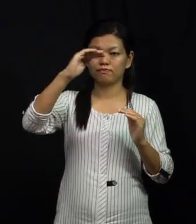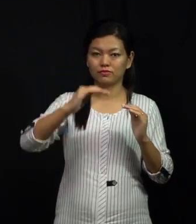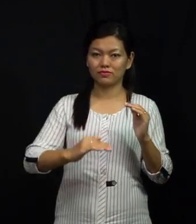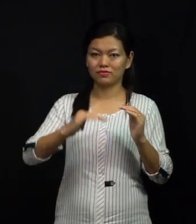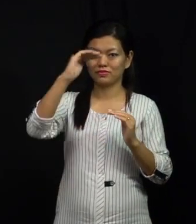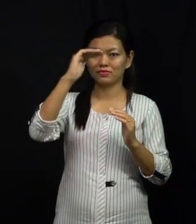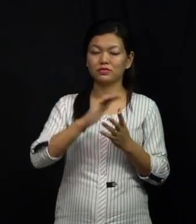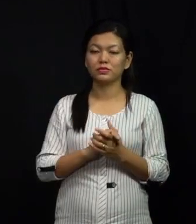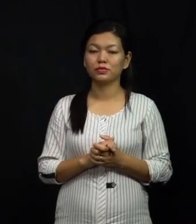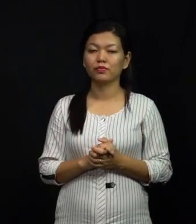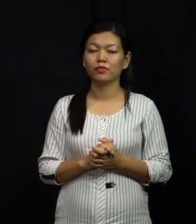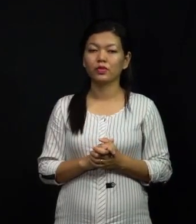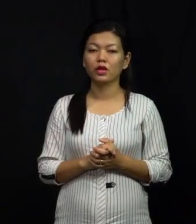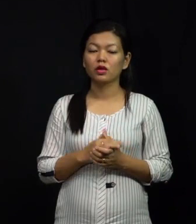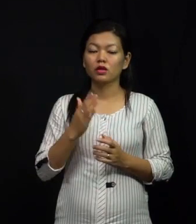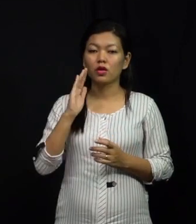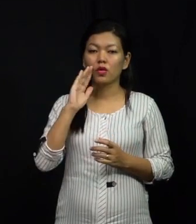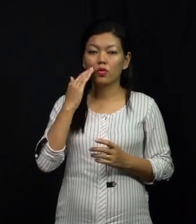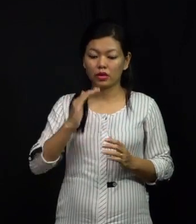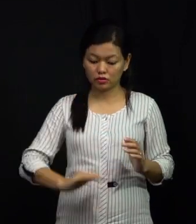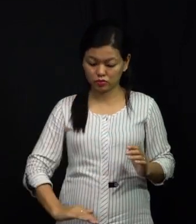measured with a certain